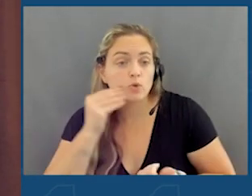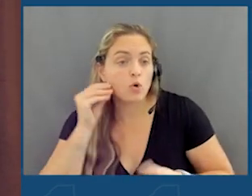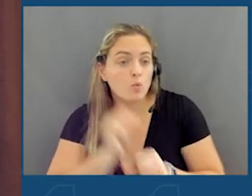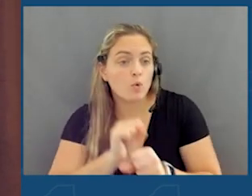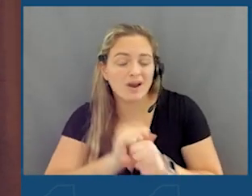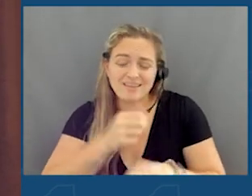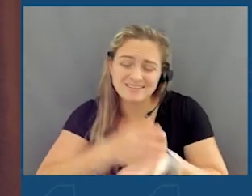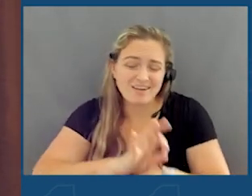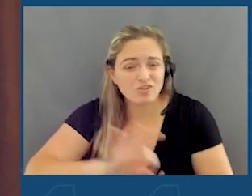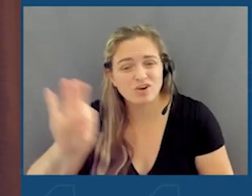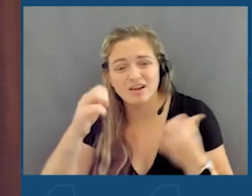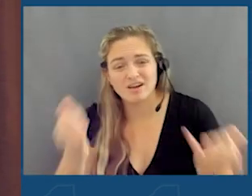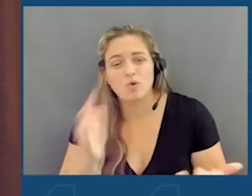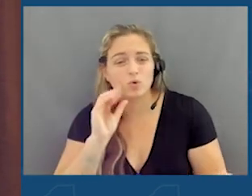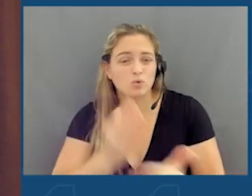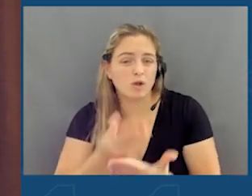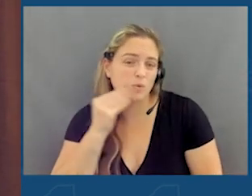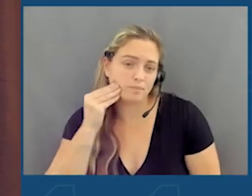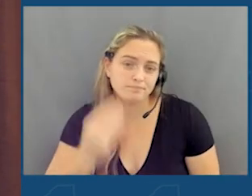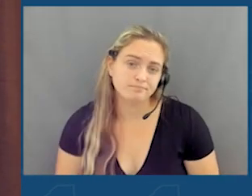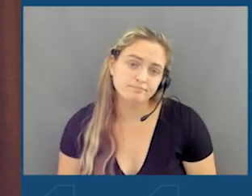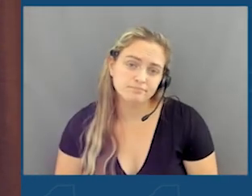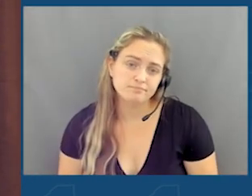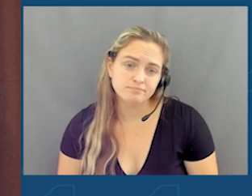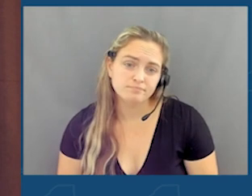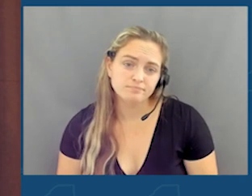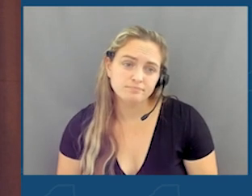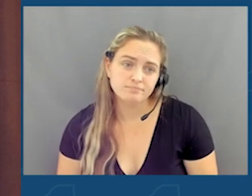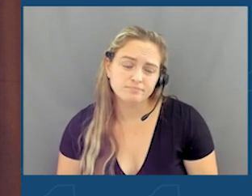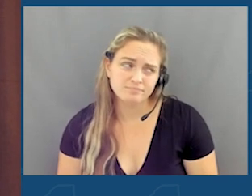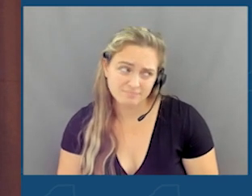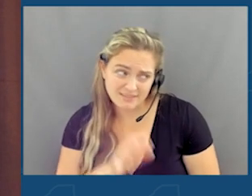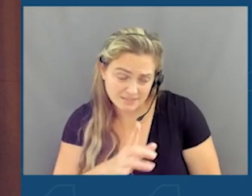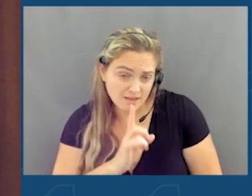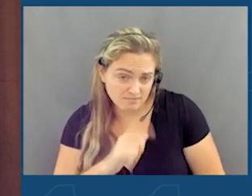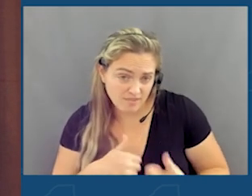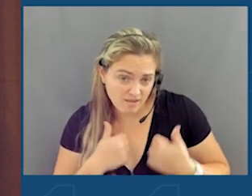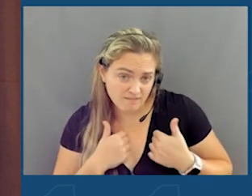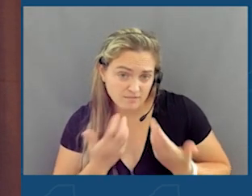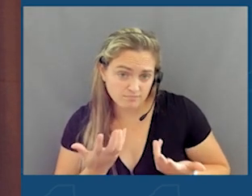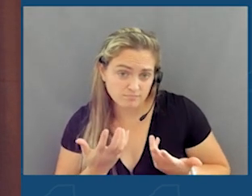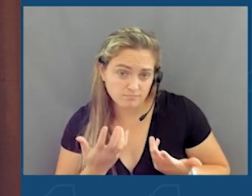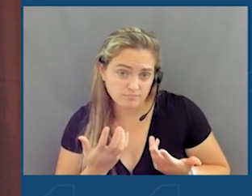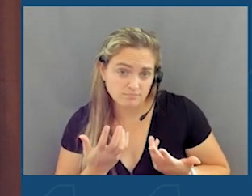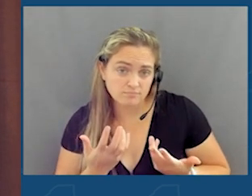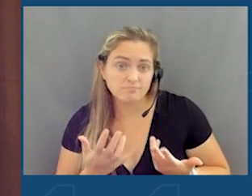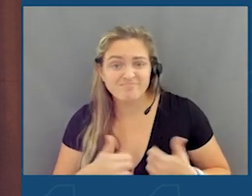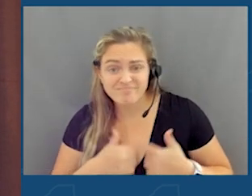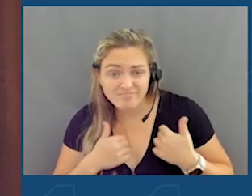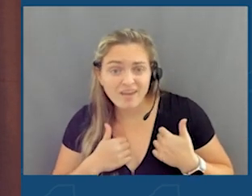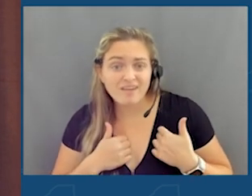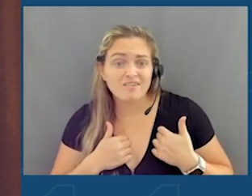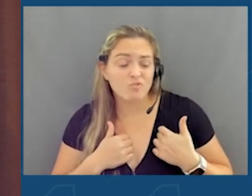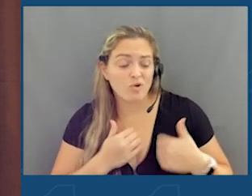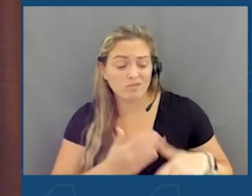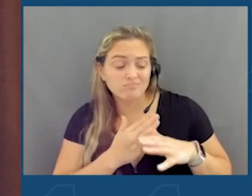9 o'clock when you're home. Okay, is that not a description of life? life gets in the way, right? That was my life,